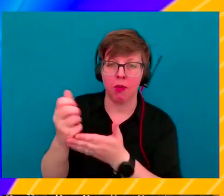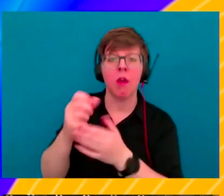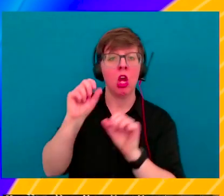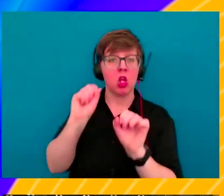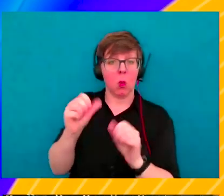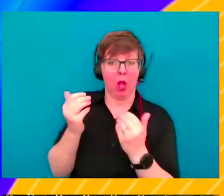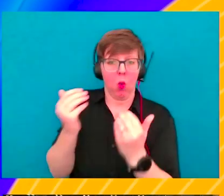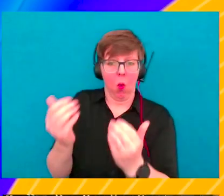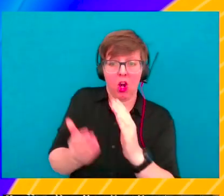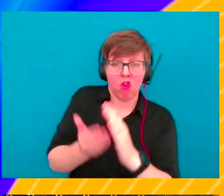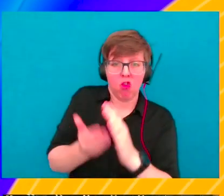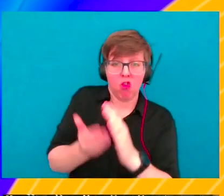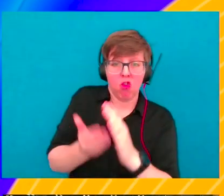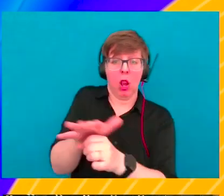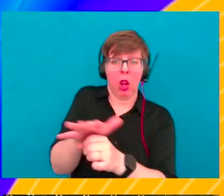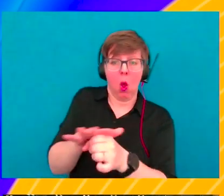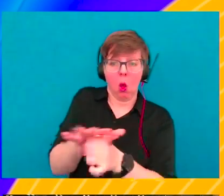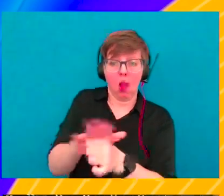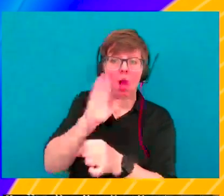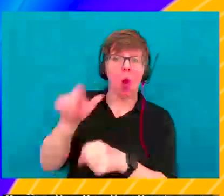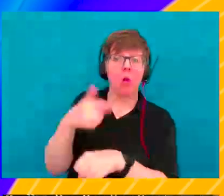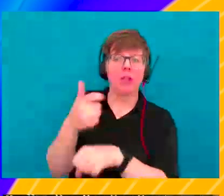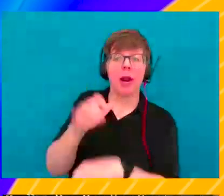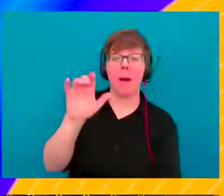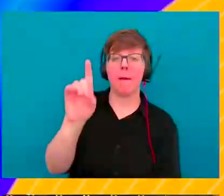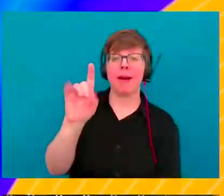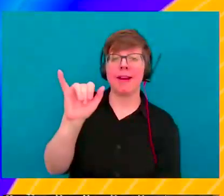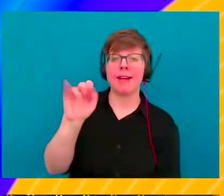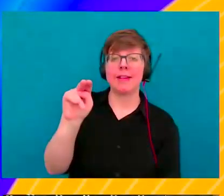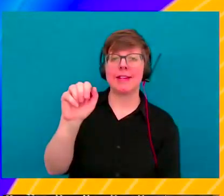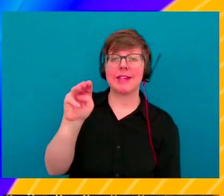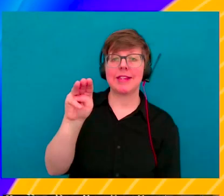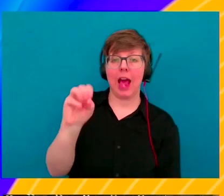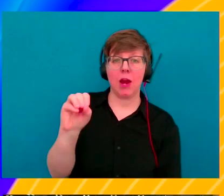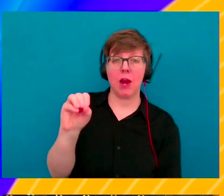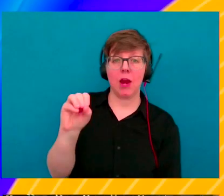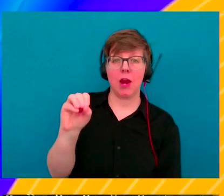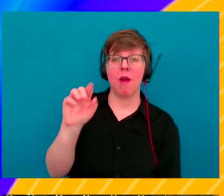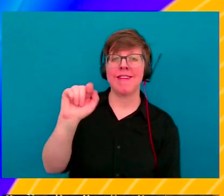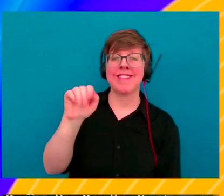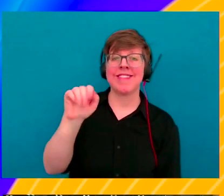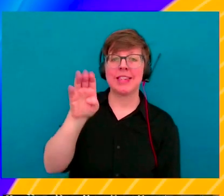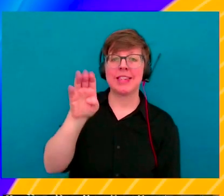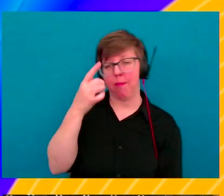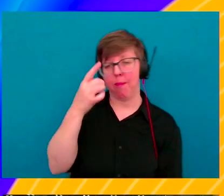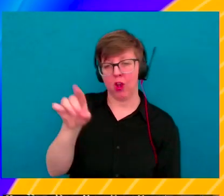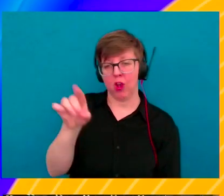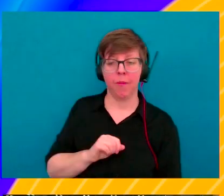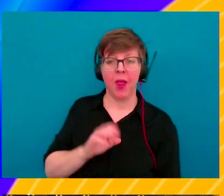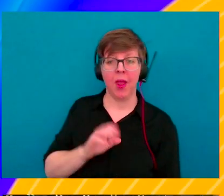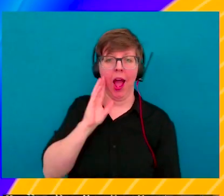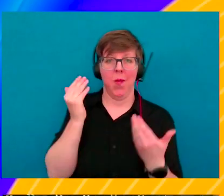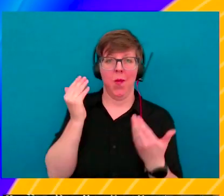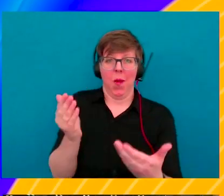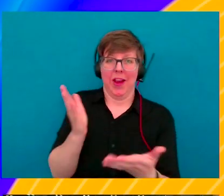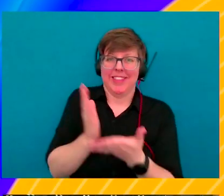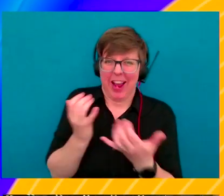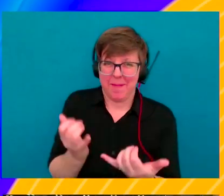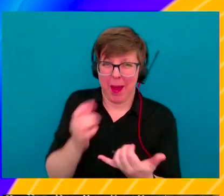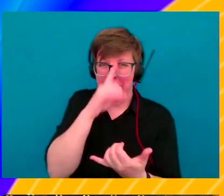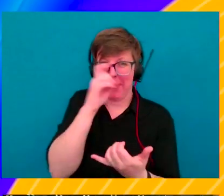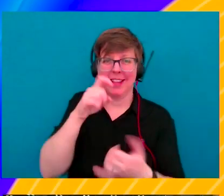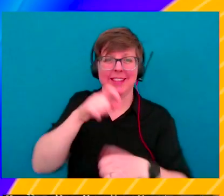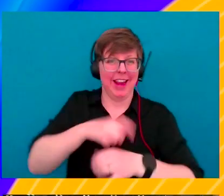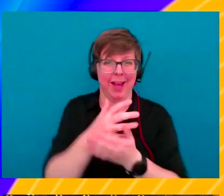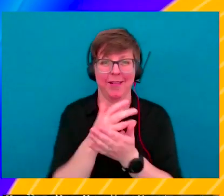sets up a Dynamo table for you, and you're kind of on your way. So I love it. I'm going to cut it there because we're out of time. We are at time. Yeah,